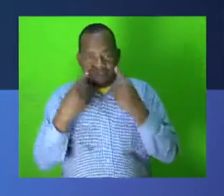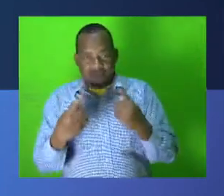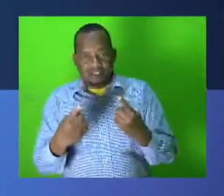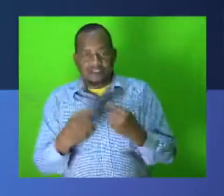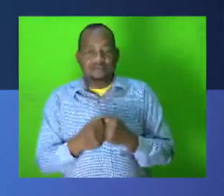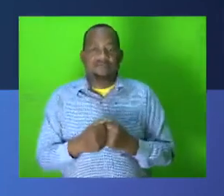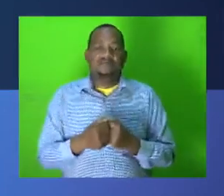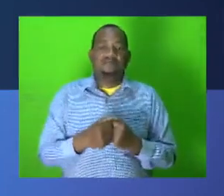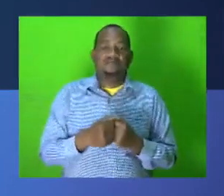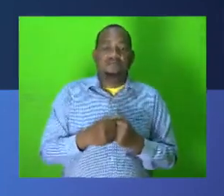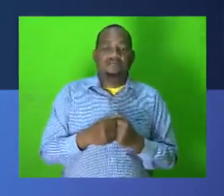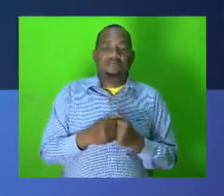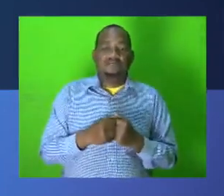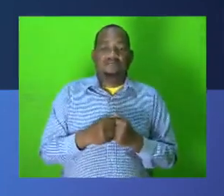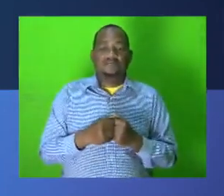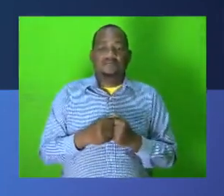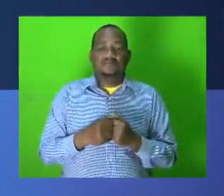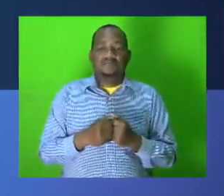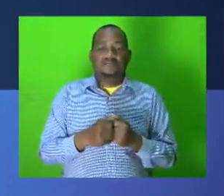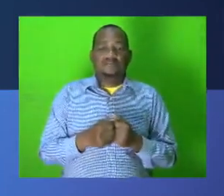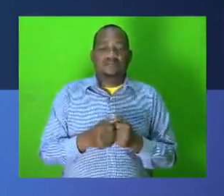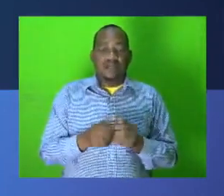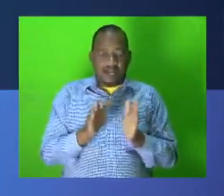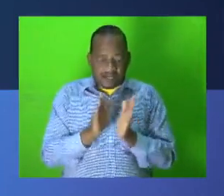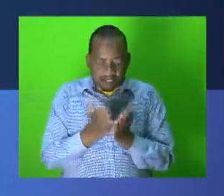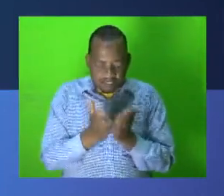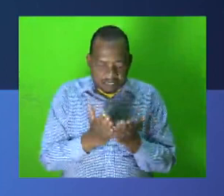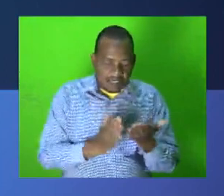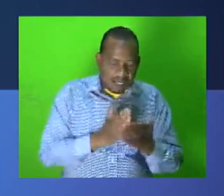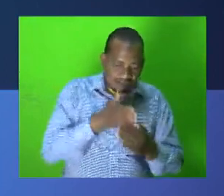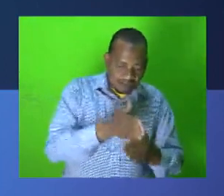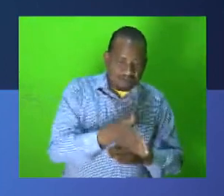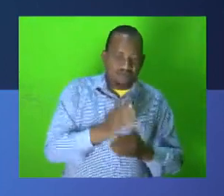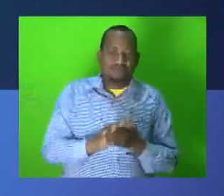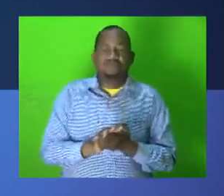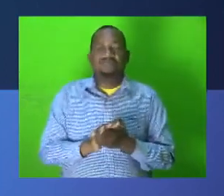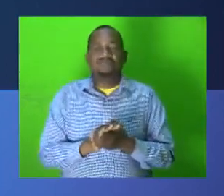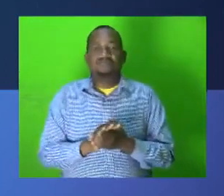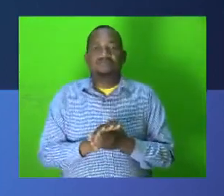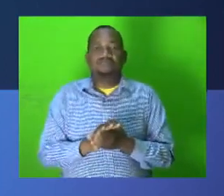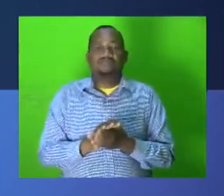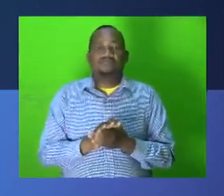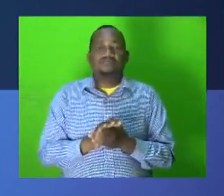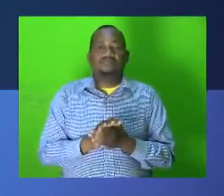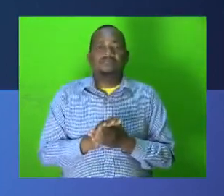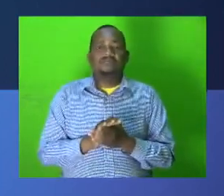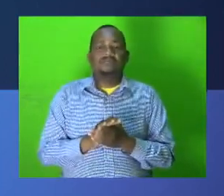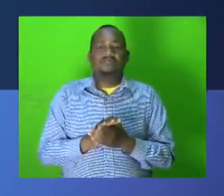Another, to formulate a hypothesis. Another step is to design a